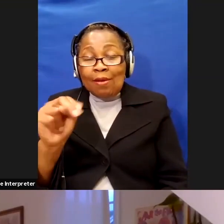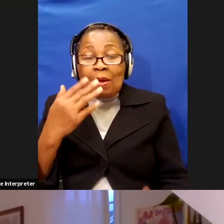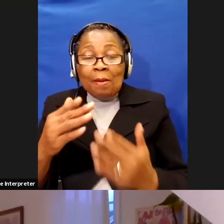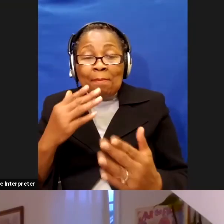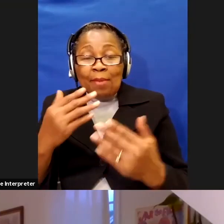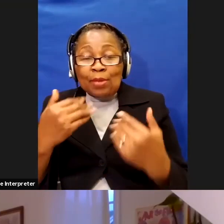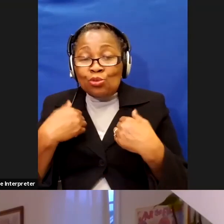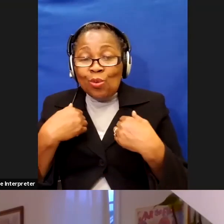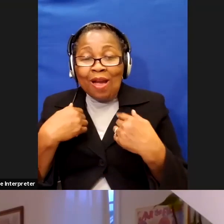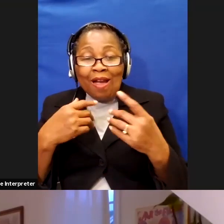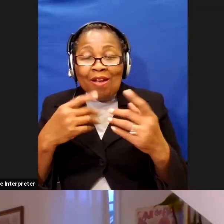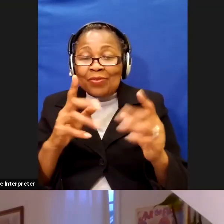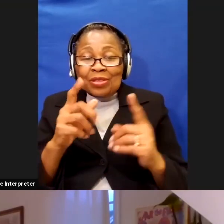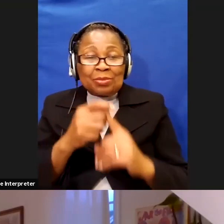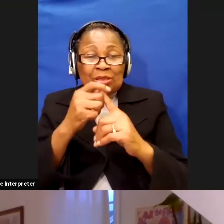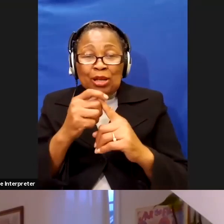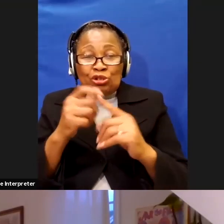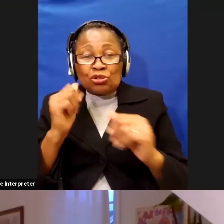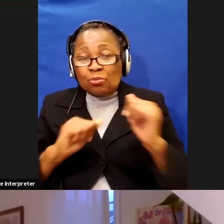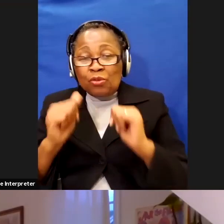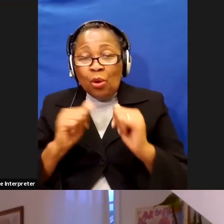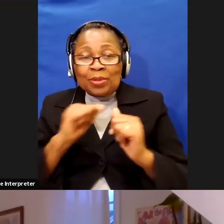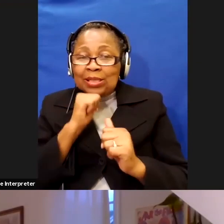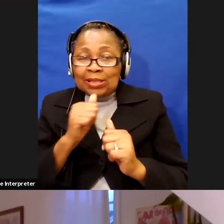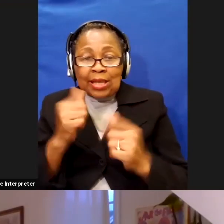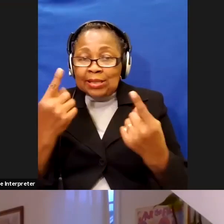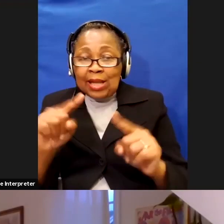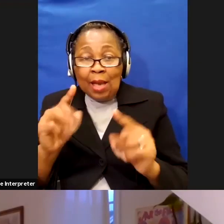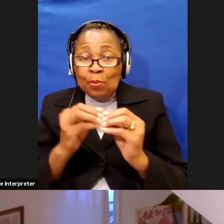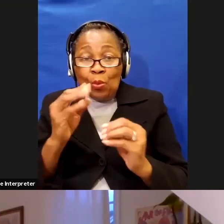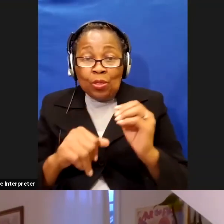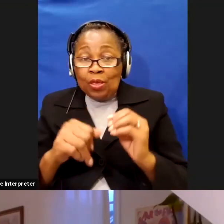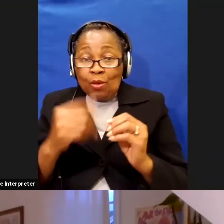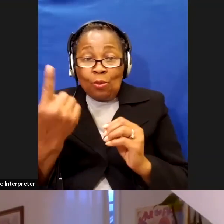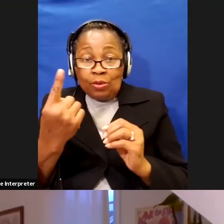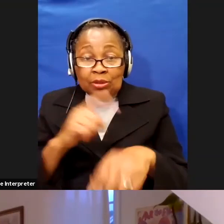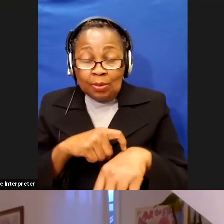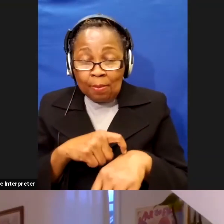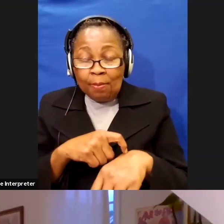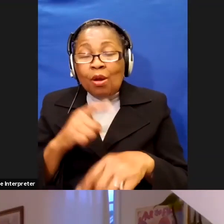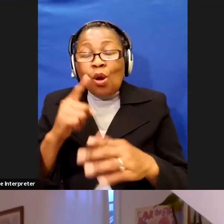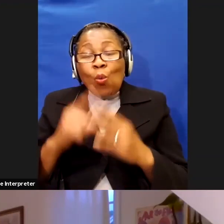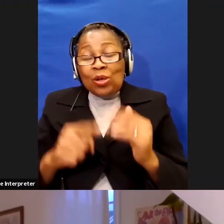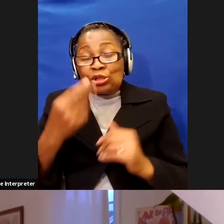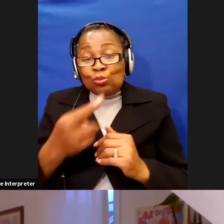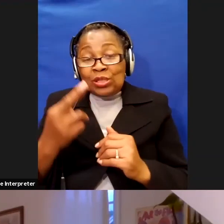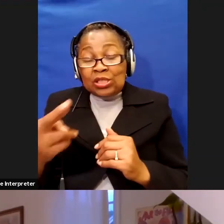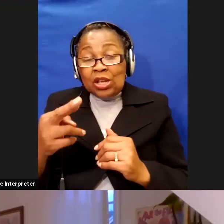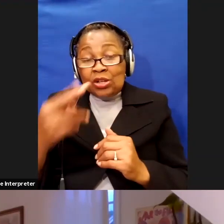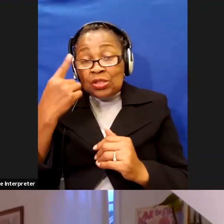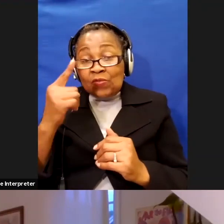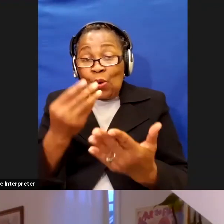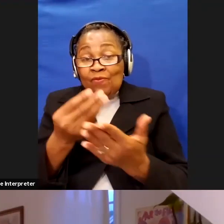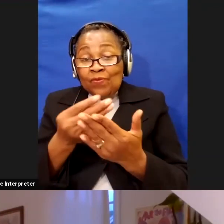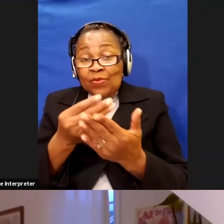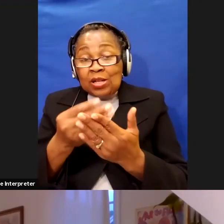unique performances, there's nothing that occurs twice. What are the resources for funding to be able to